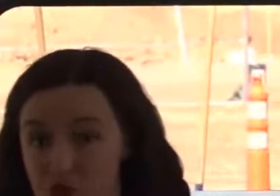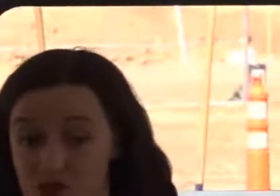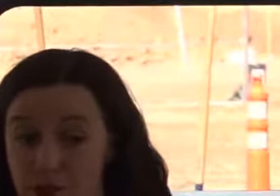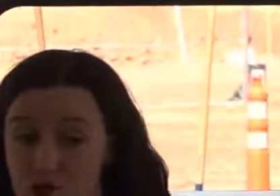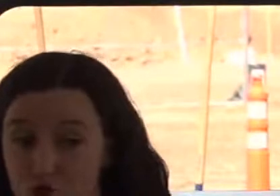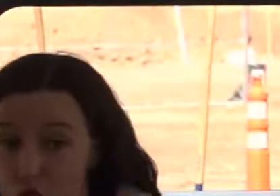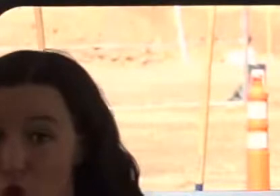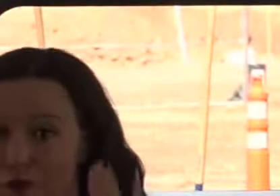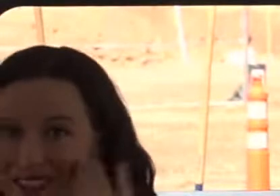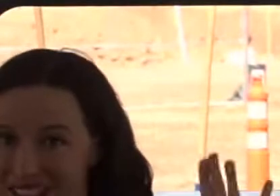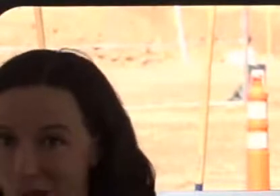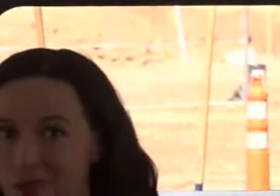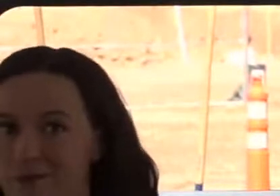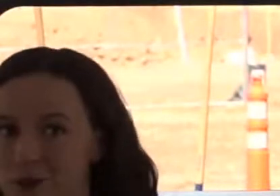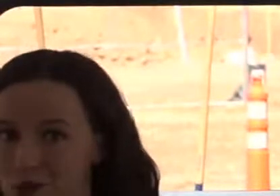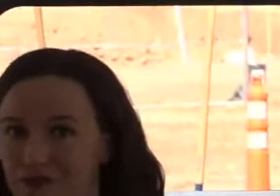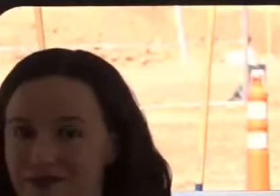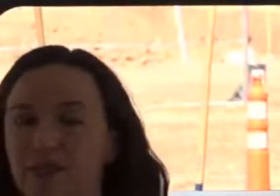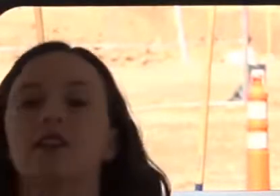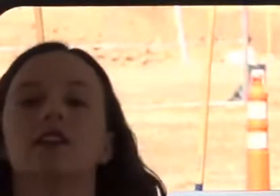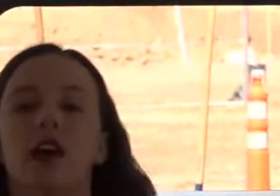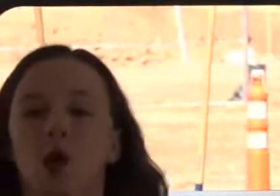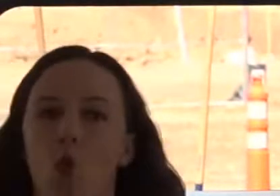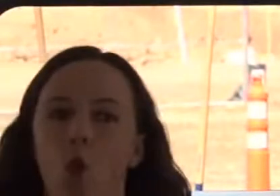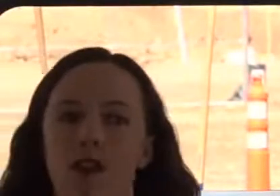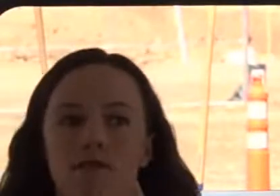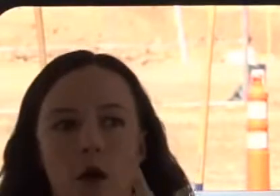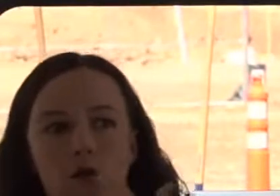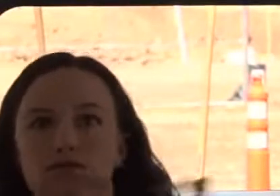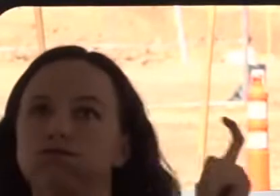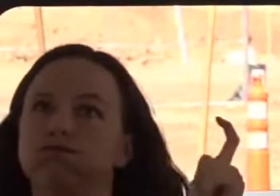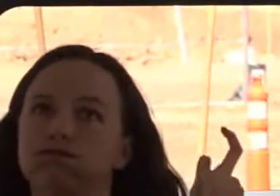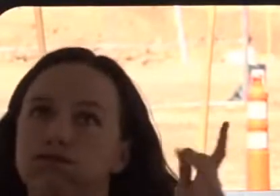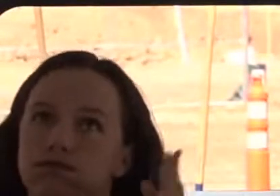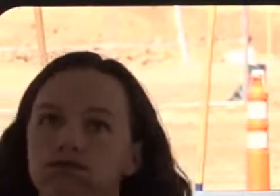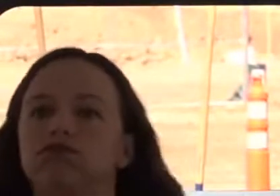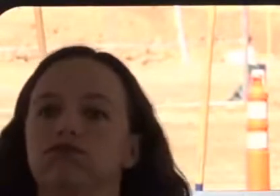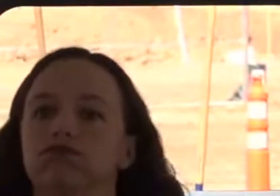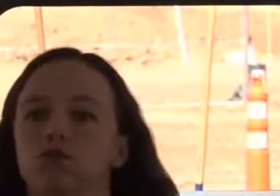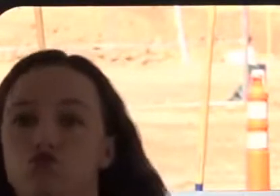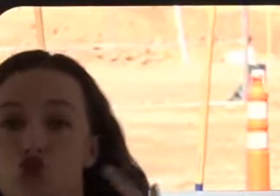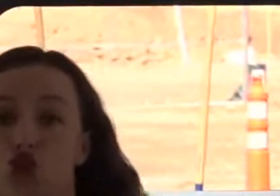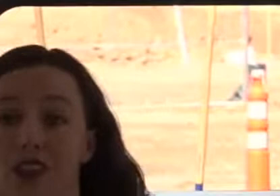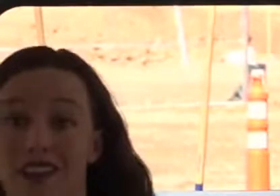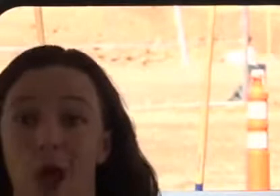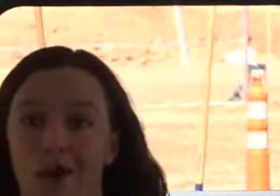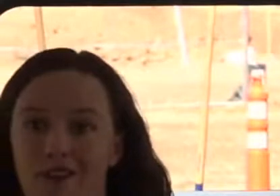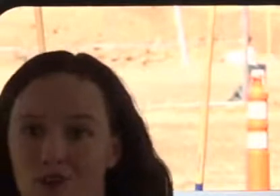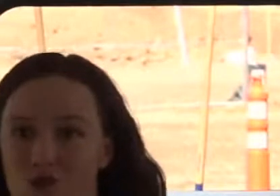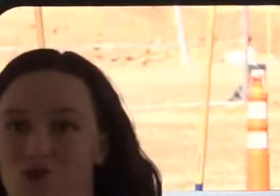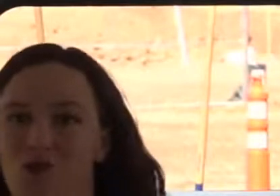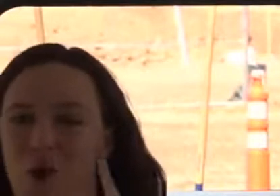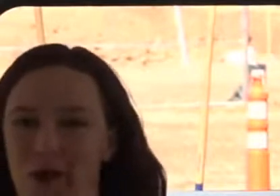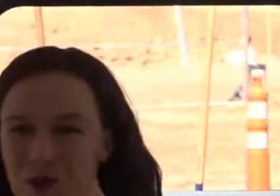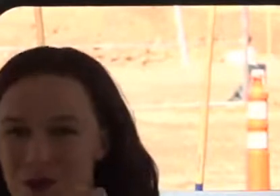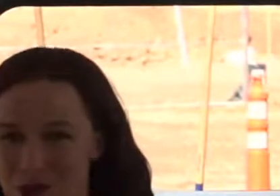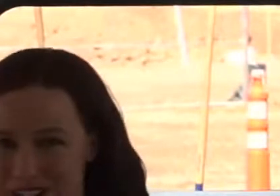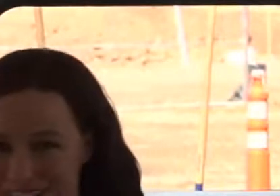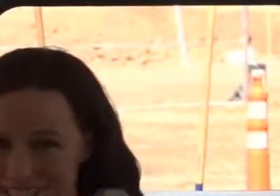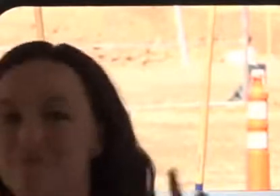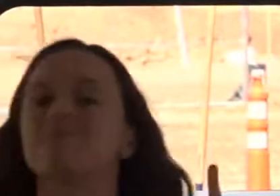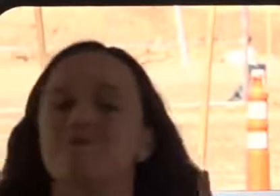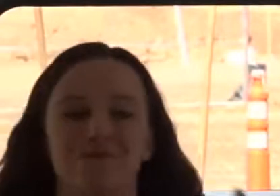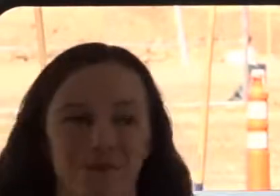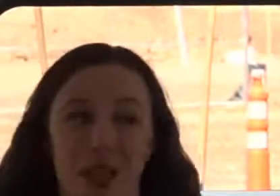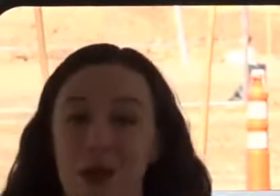programs that are going in there. This is probably one of the most ambitious projects that we've undertaken for State Center, and it's